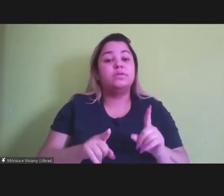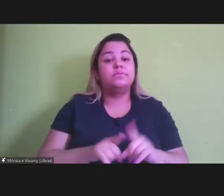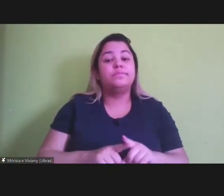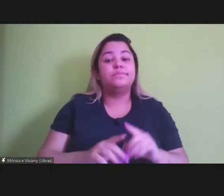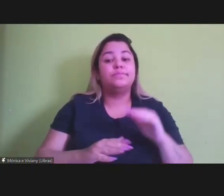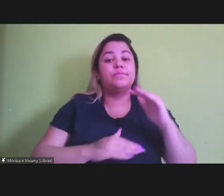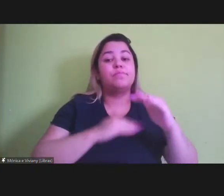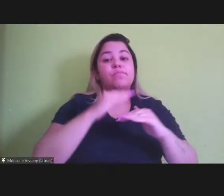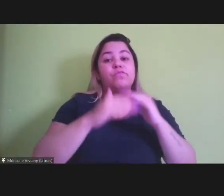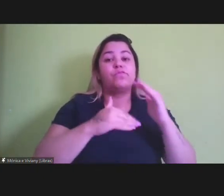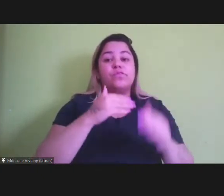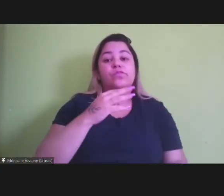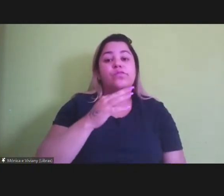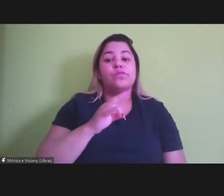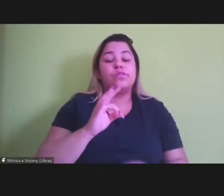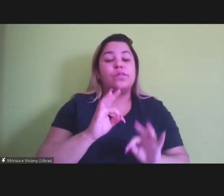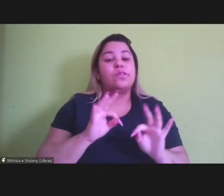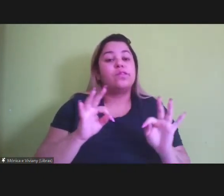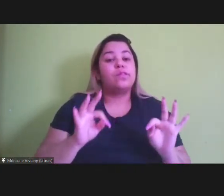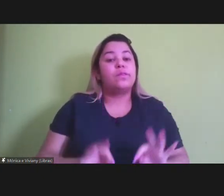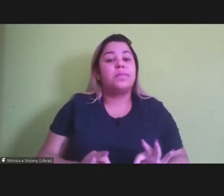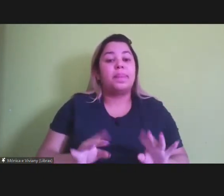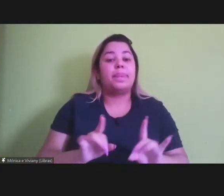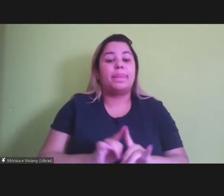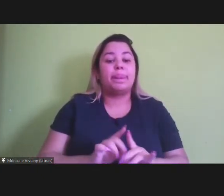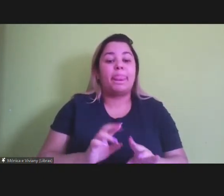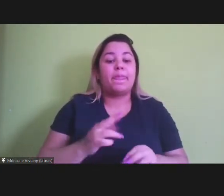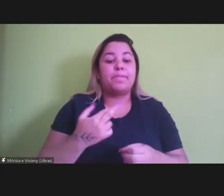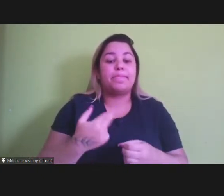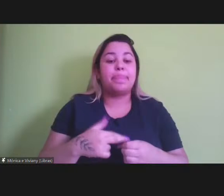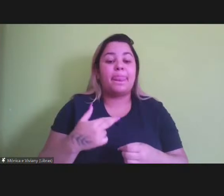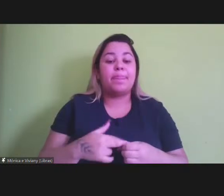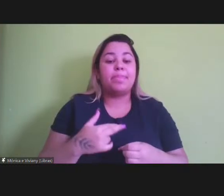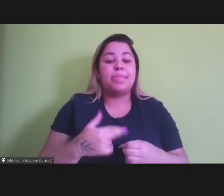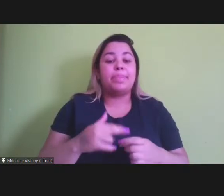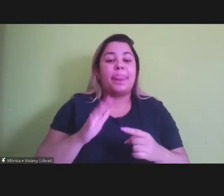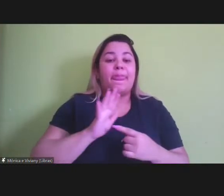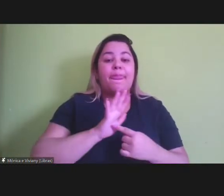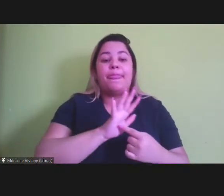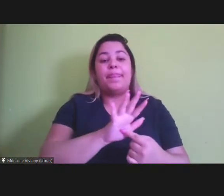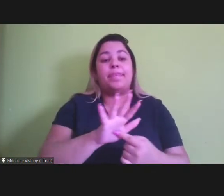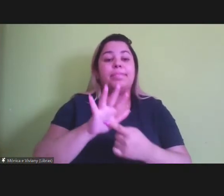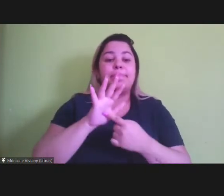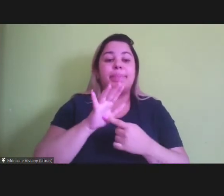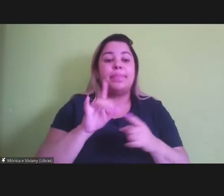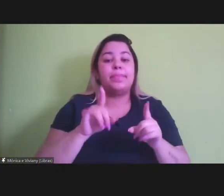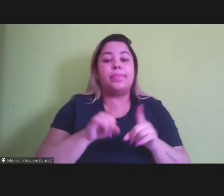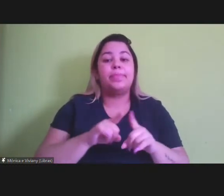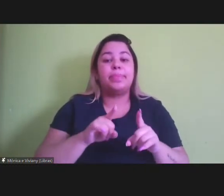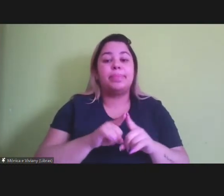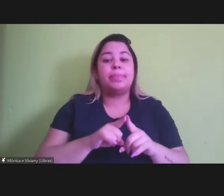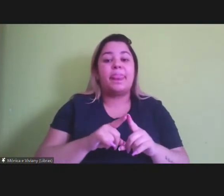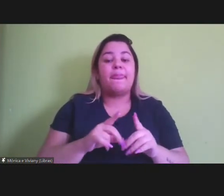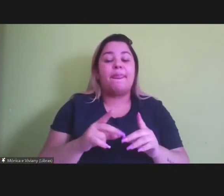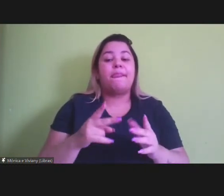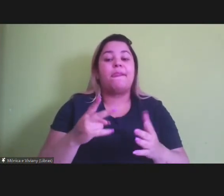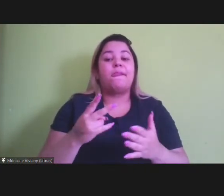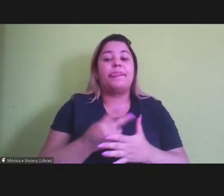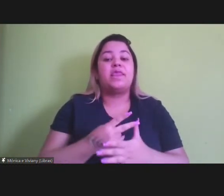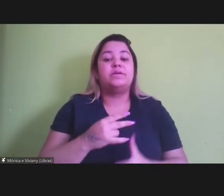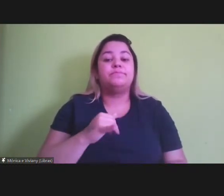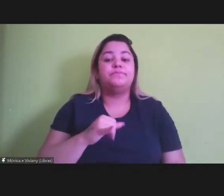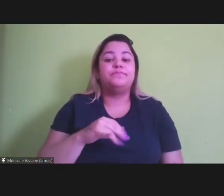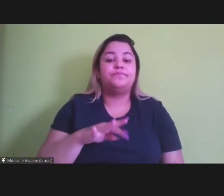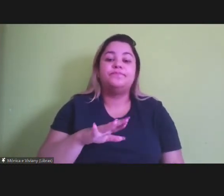the technical development of the region, to demonstrate mechanisms that reinforce